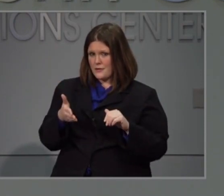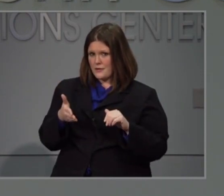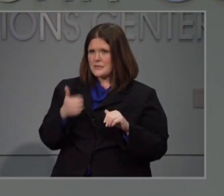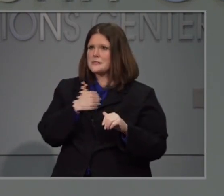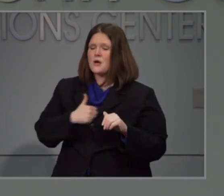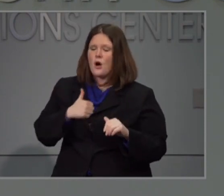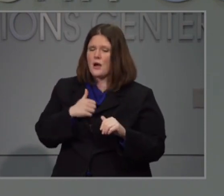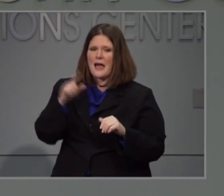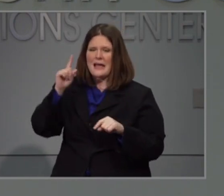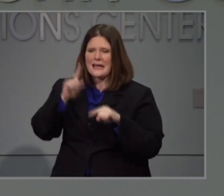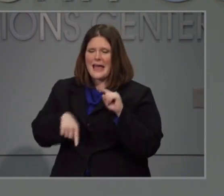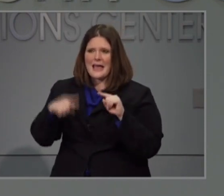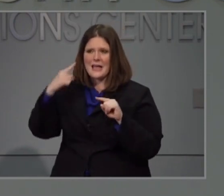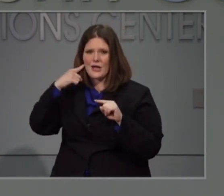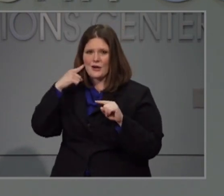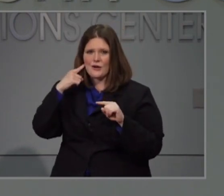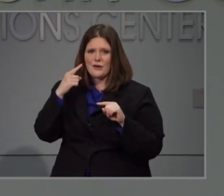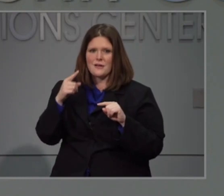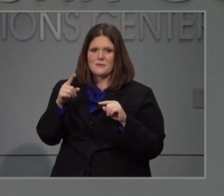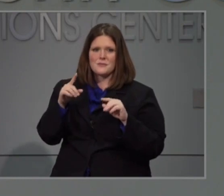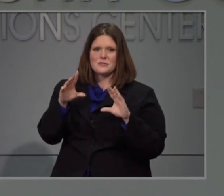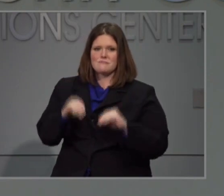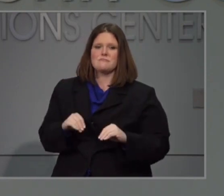I'm sorry, I can barely hear you.